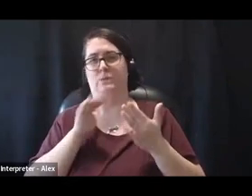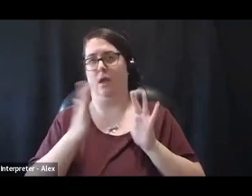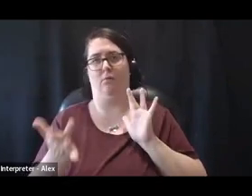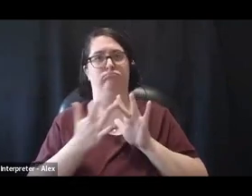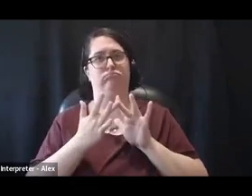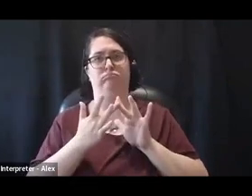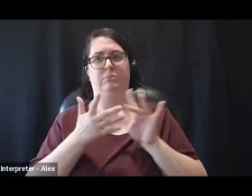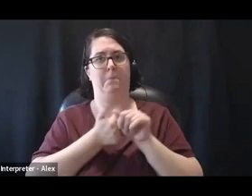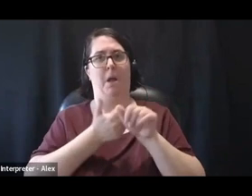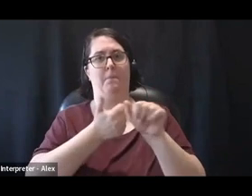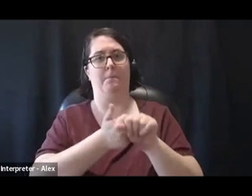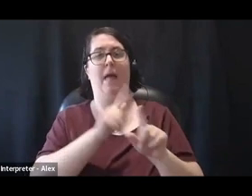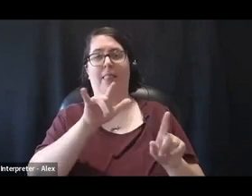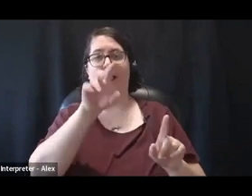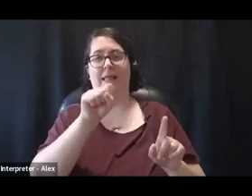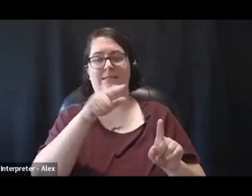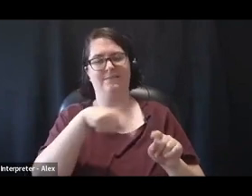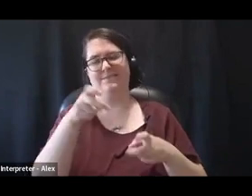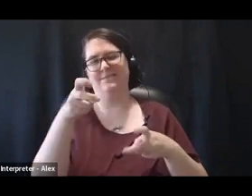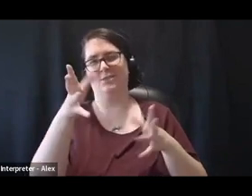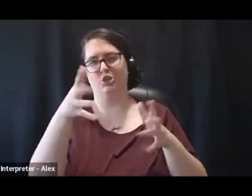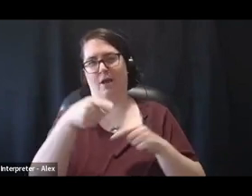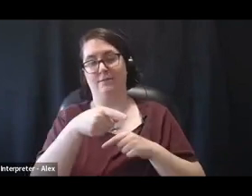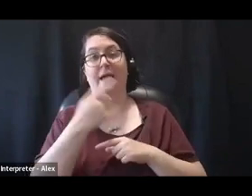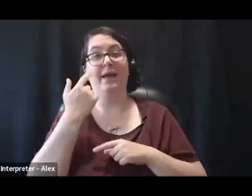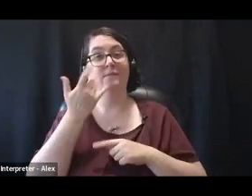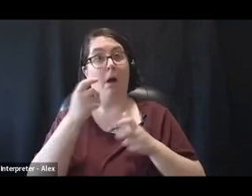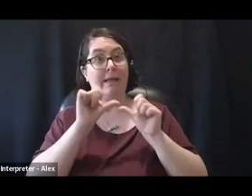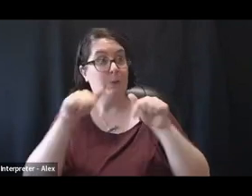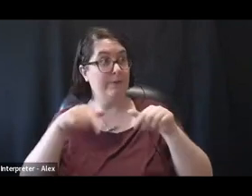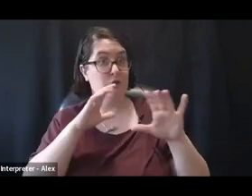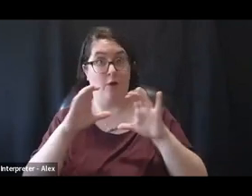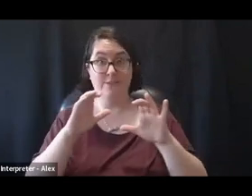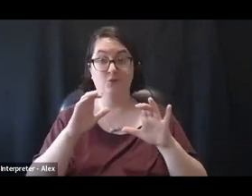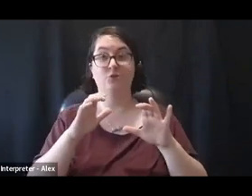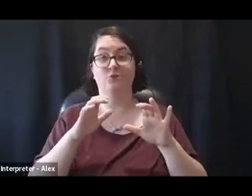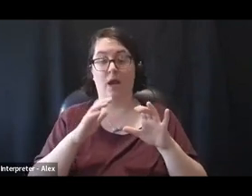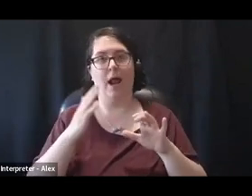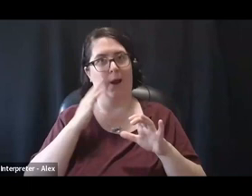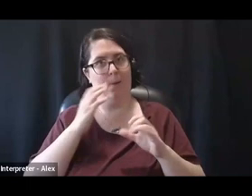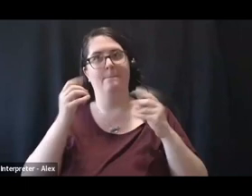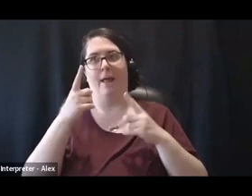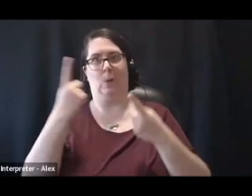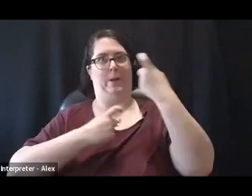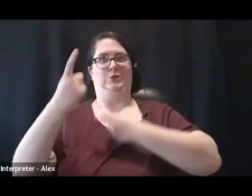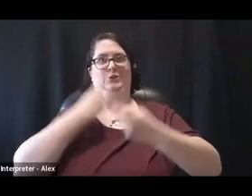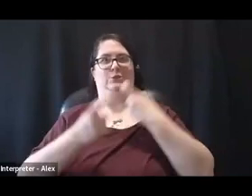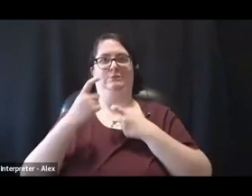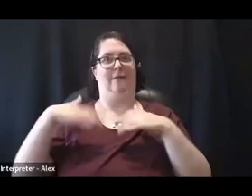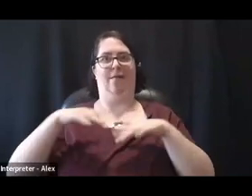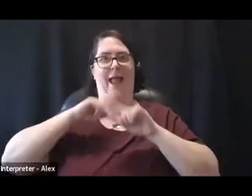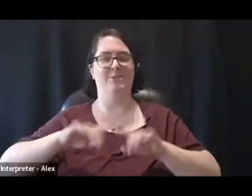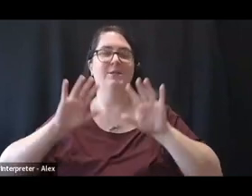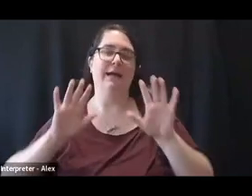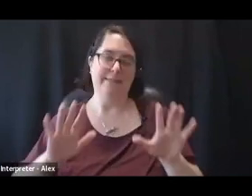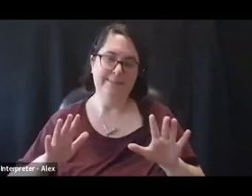IMA. You can find the link on the chat. If you'd like to continue the conversation, and I know we have a lot of questions that remained